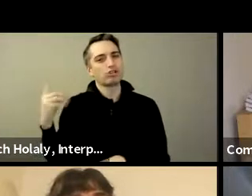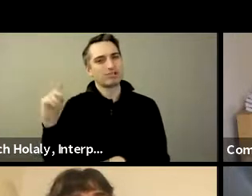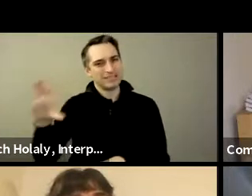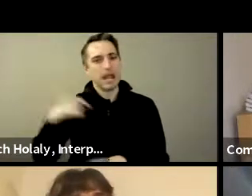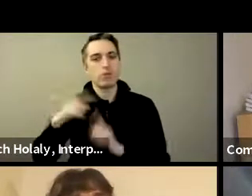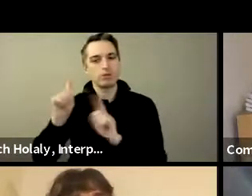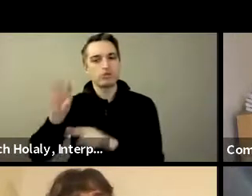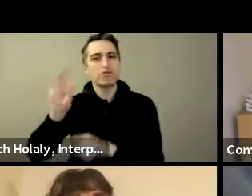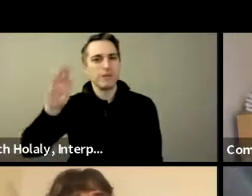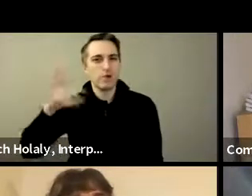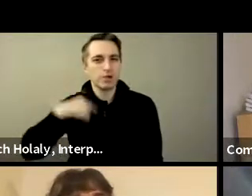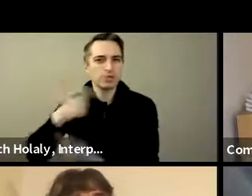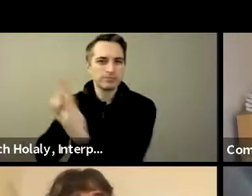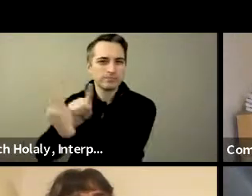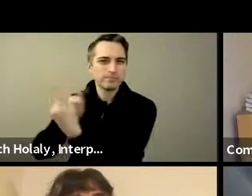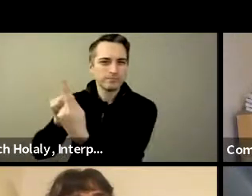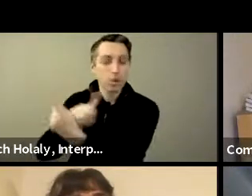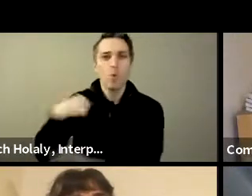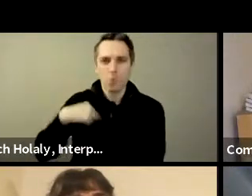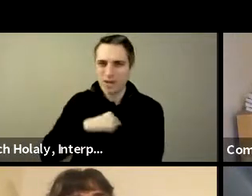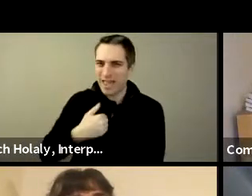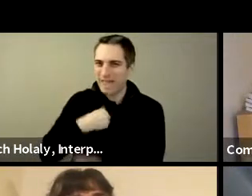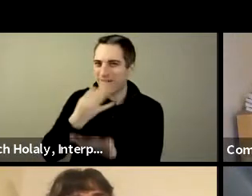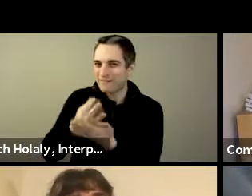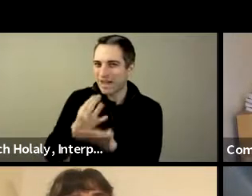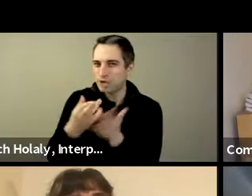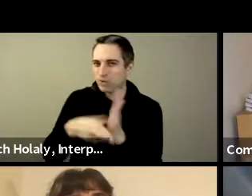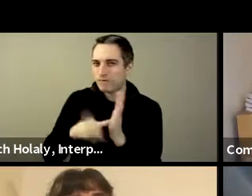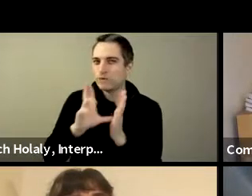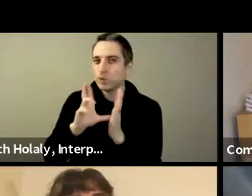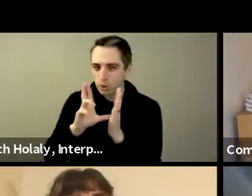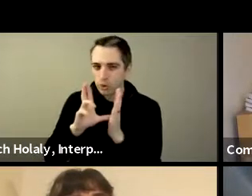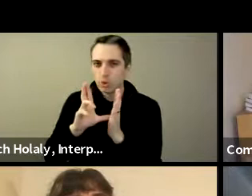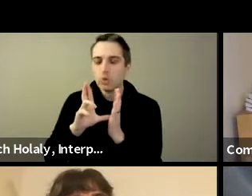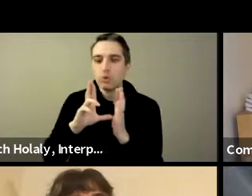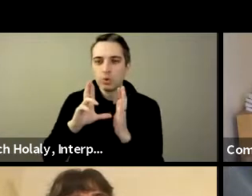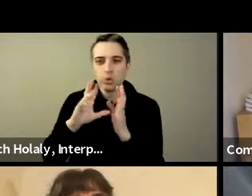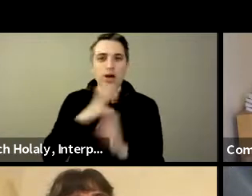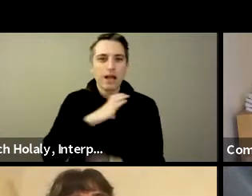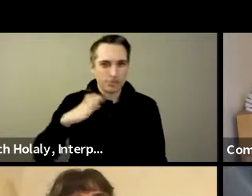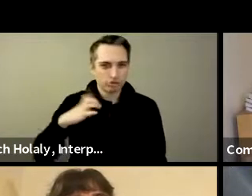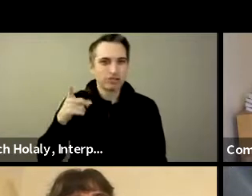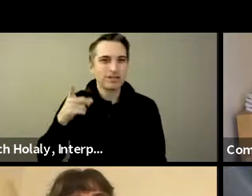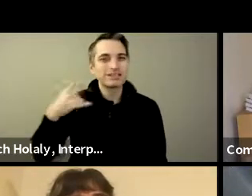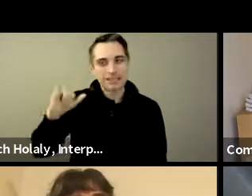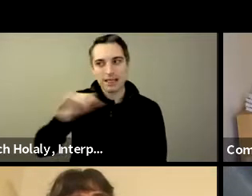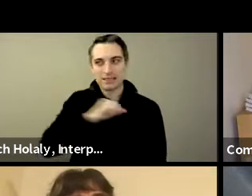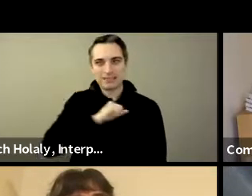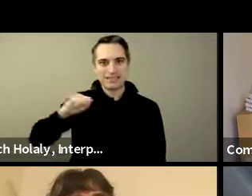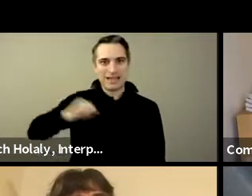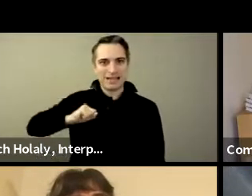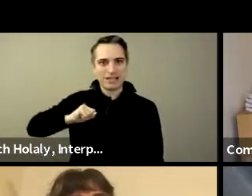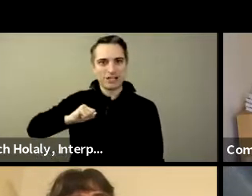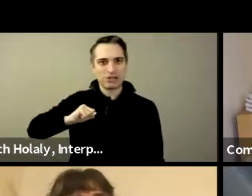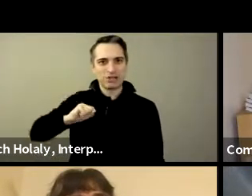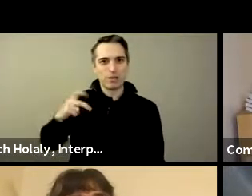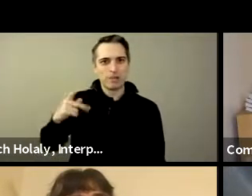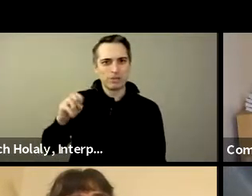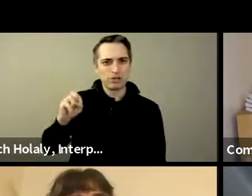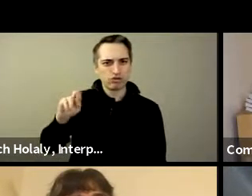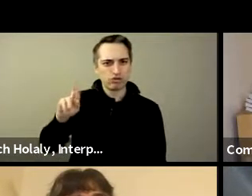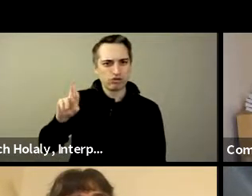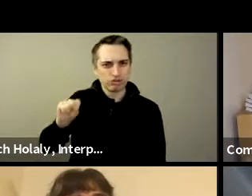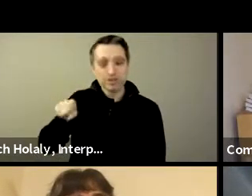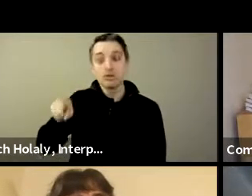my senators. We have a financial review commission. I told Senator Peters this, steal over our city with Governor Snyder putting that